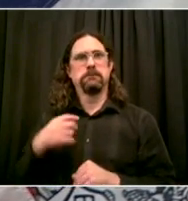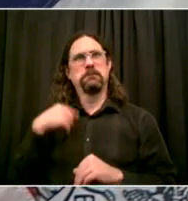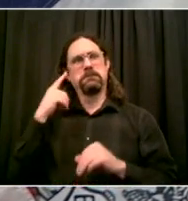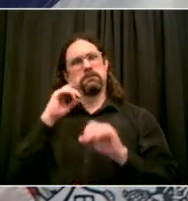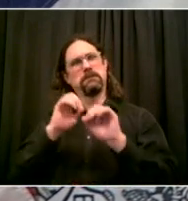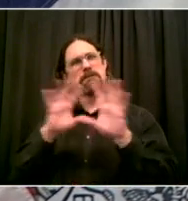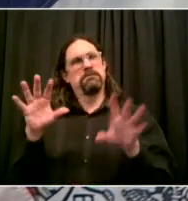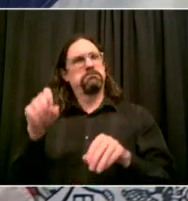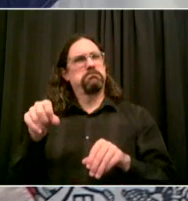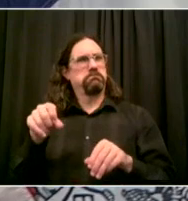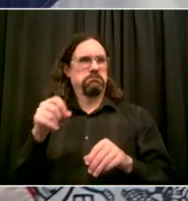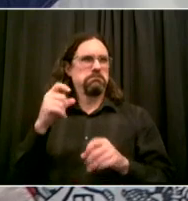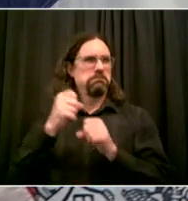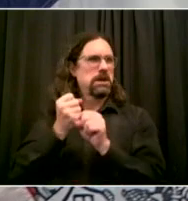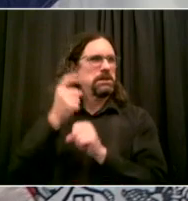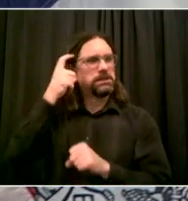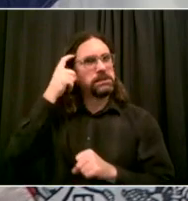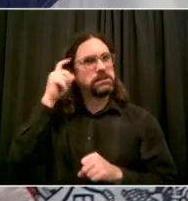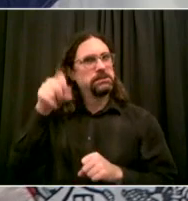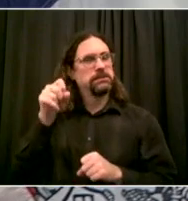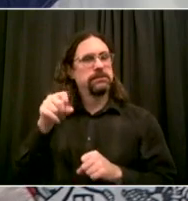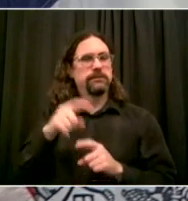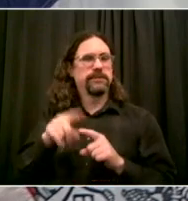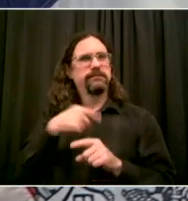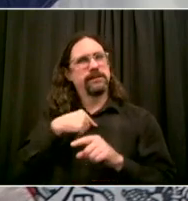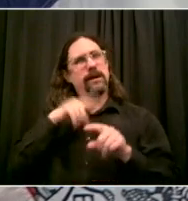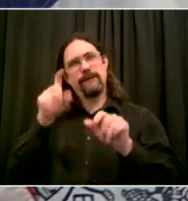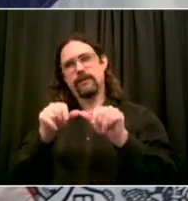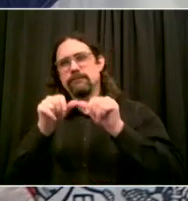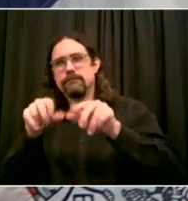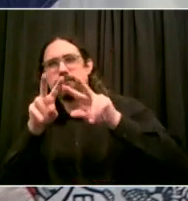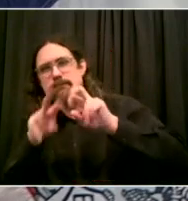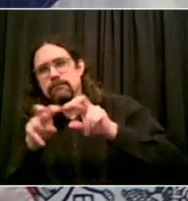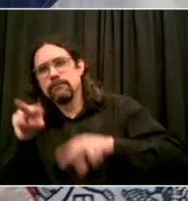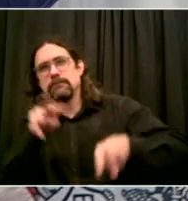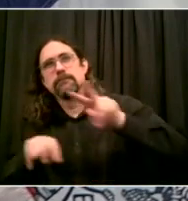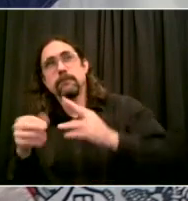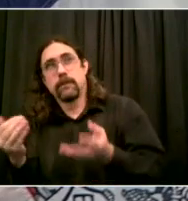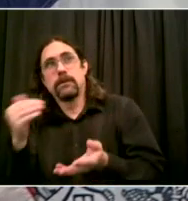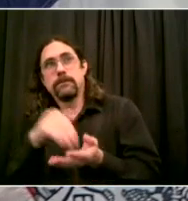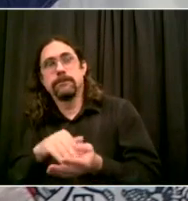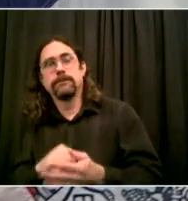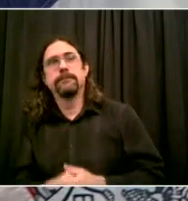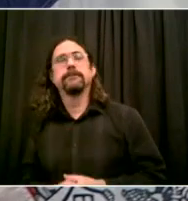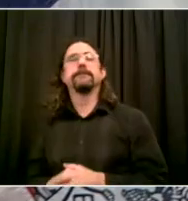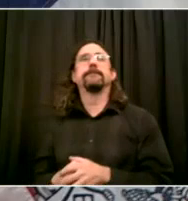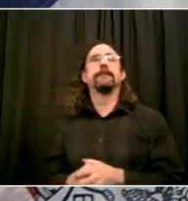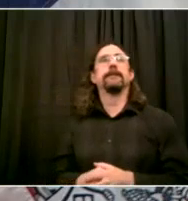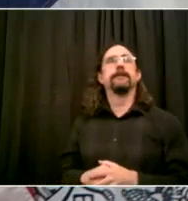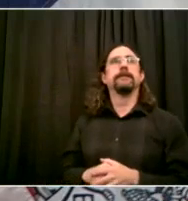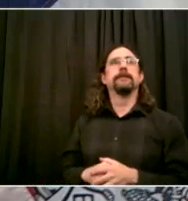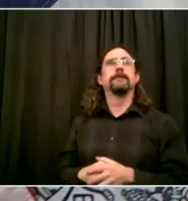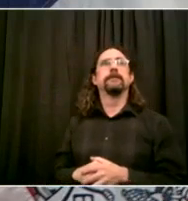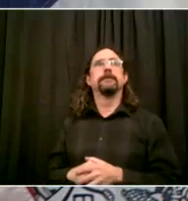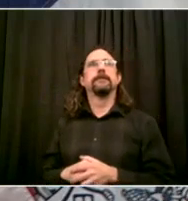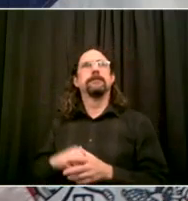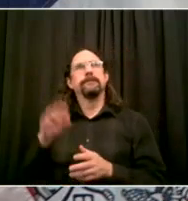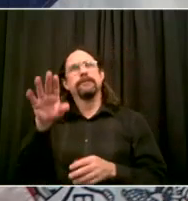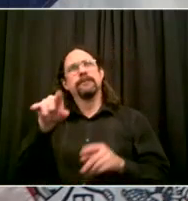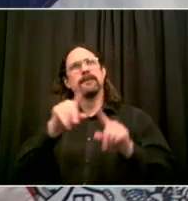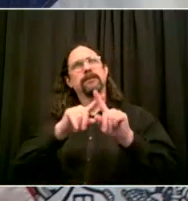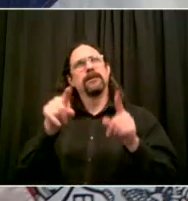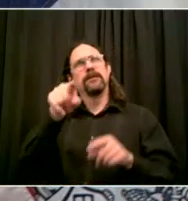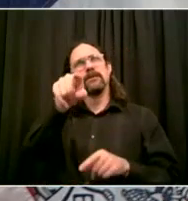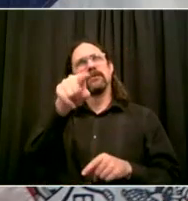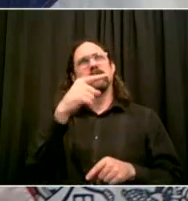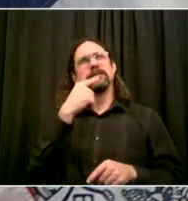Okay. And then, so I believe it was Dr. Long said earlier that 5% of cases are being